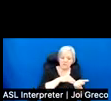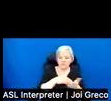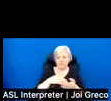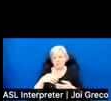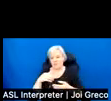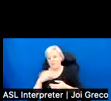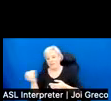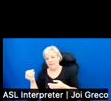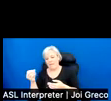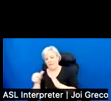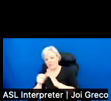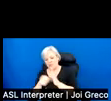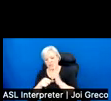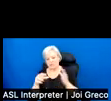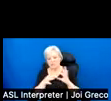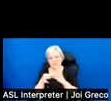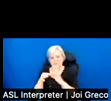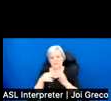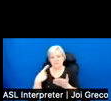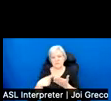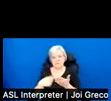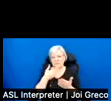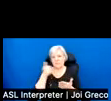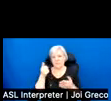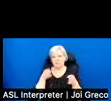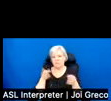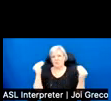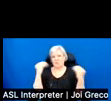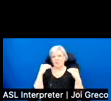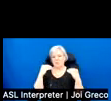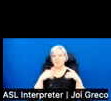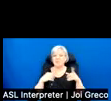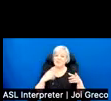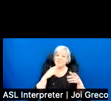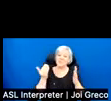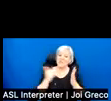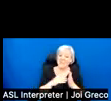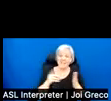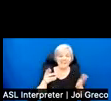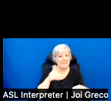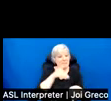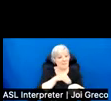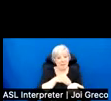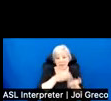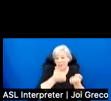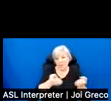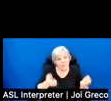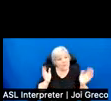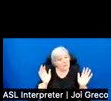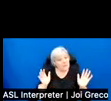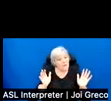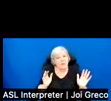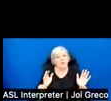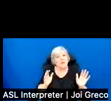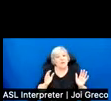the surgeons as to how best to do this particular device. So again, this is another medical device that is a